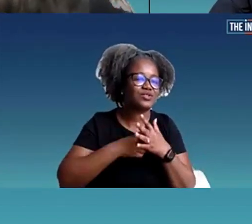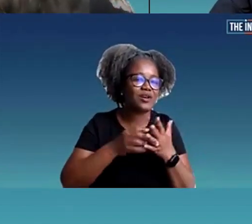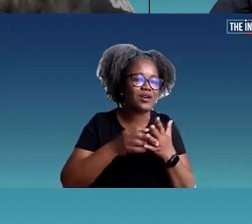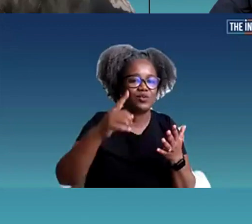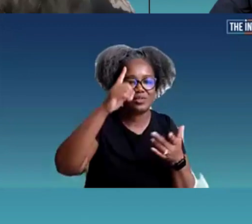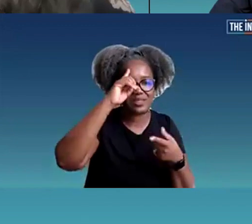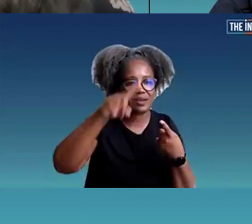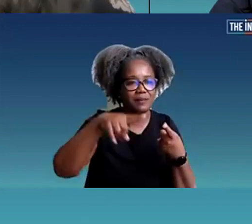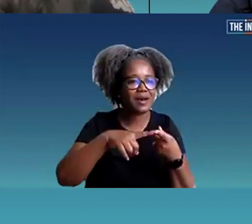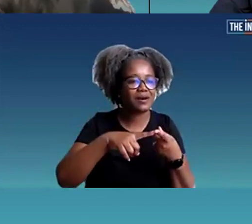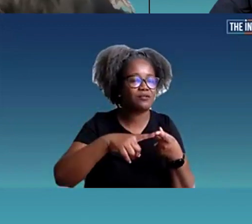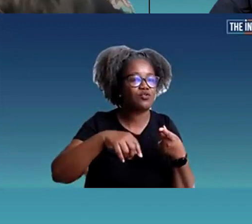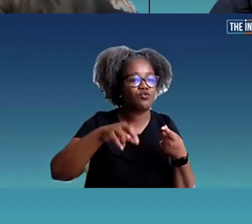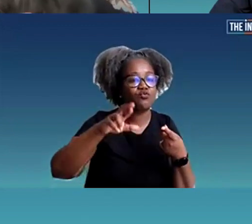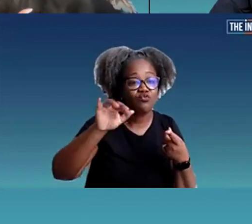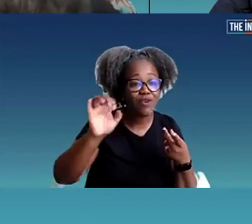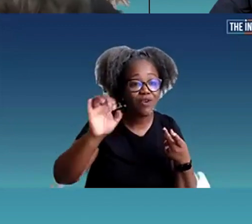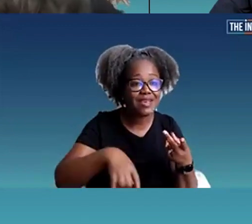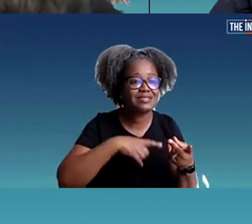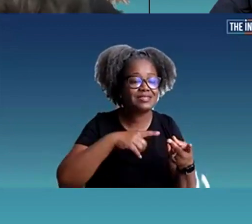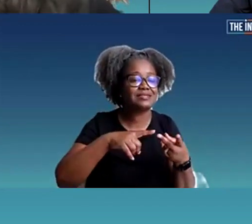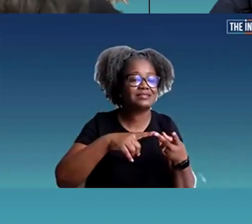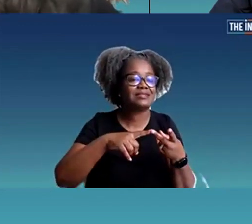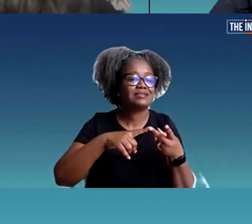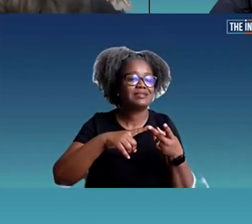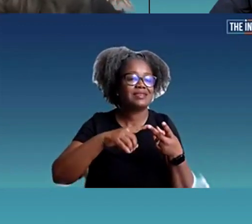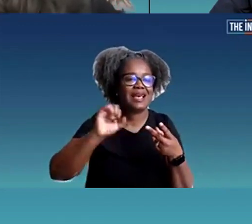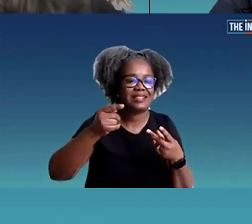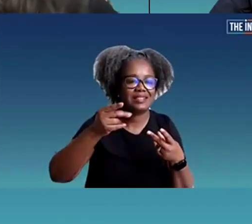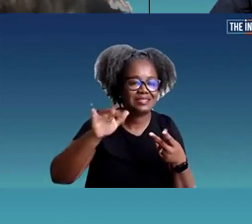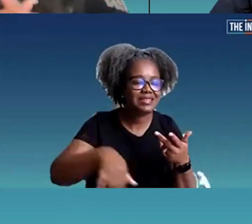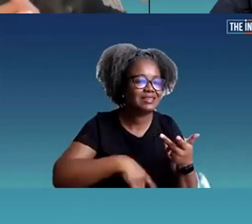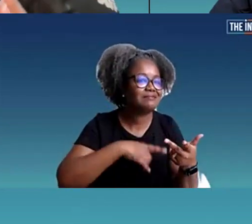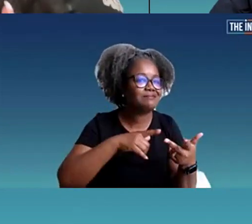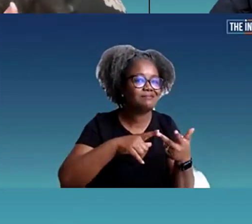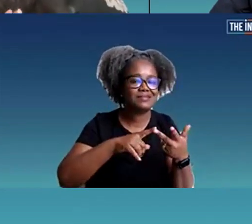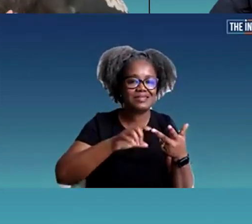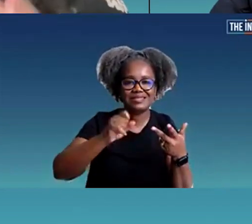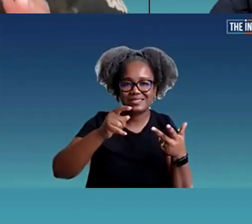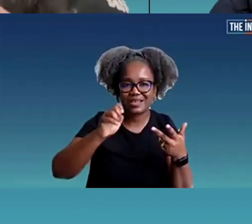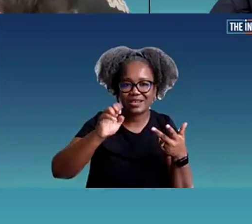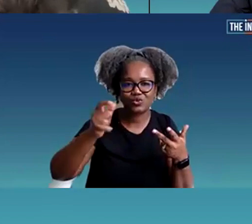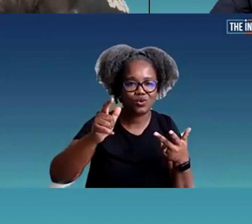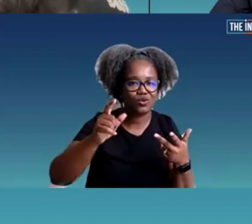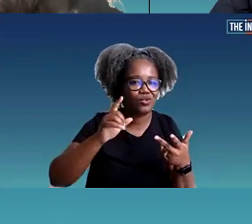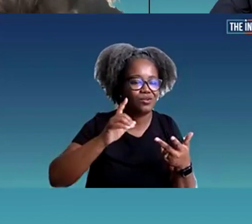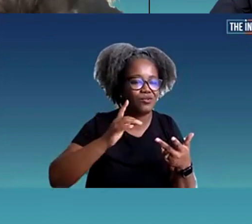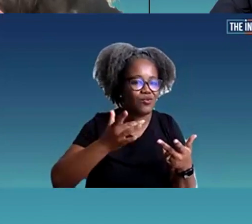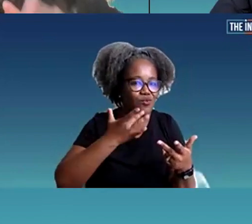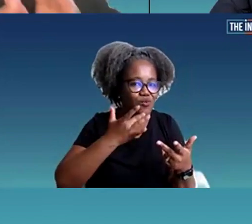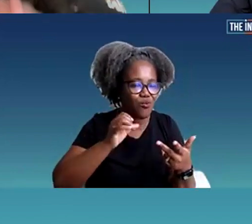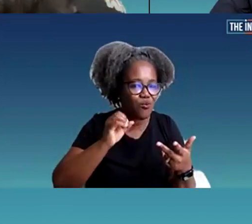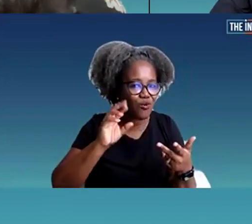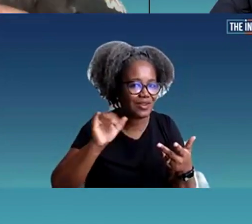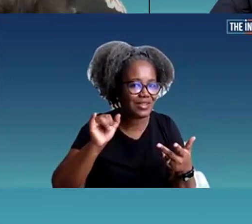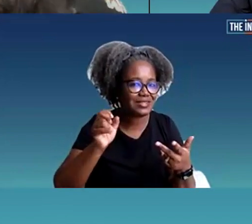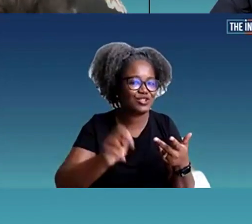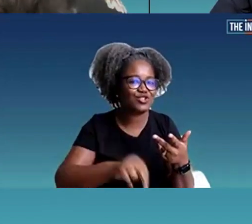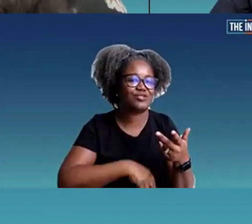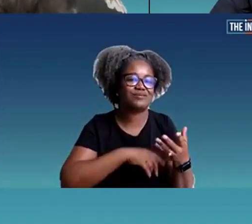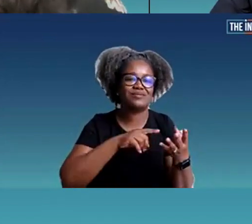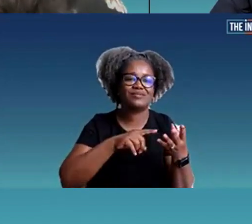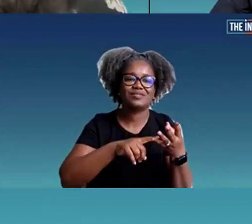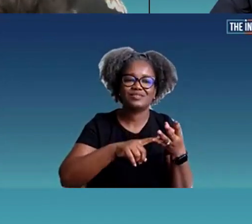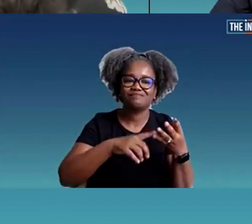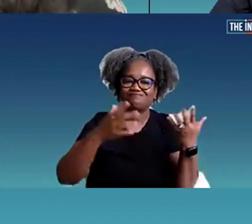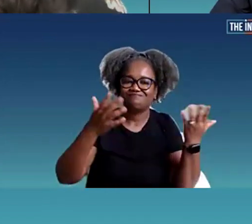orientation. I would argue to throw a zip code in there as well. I think a lot of the people on the call may be